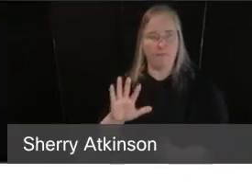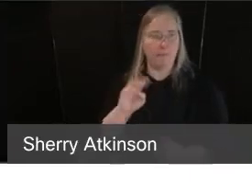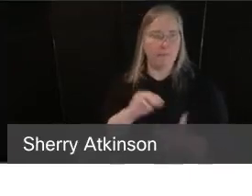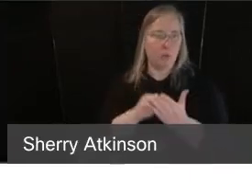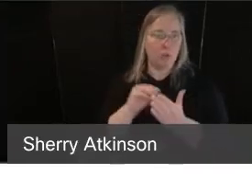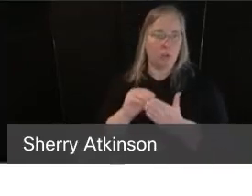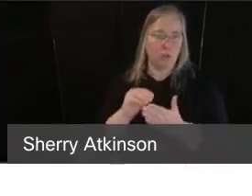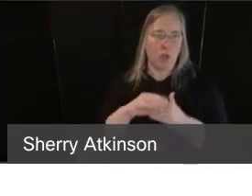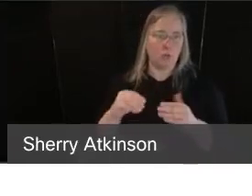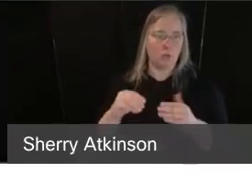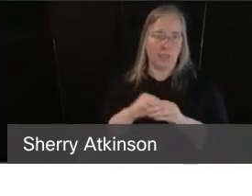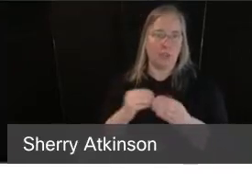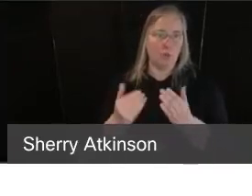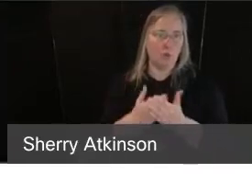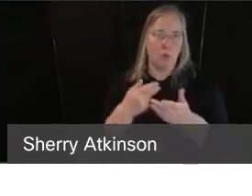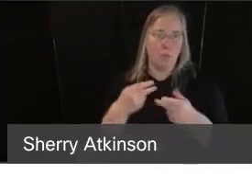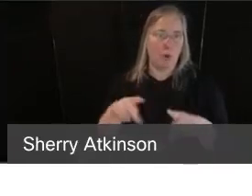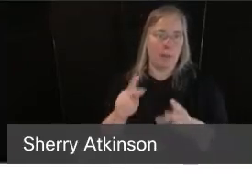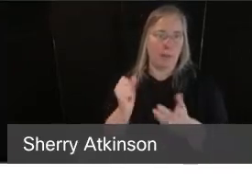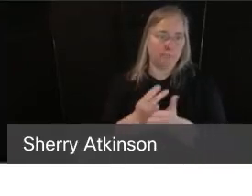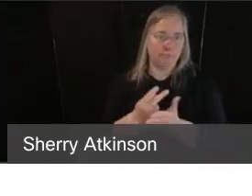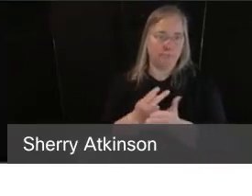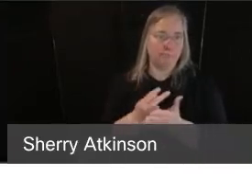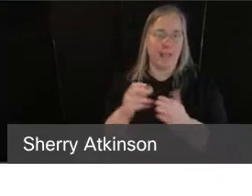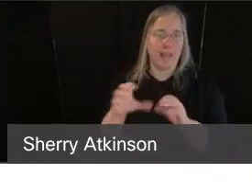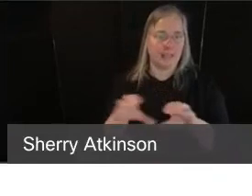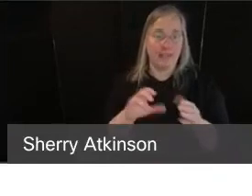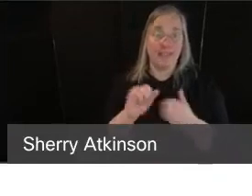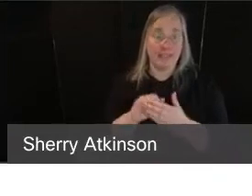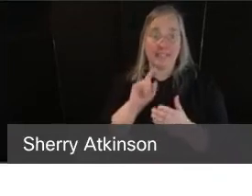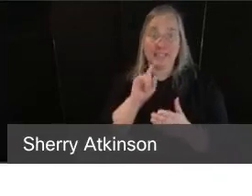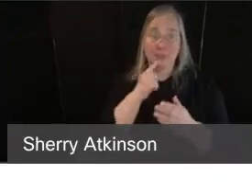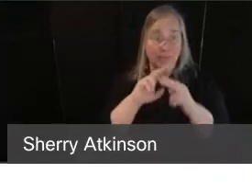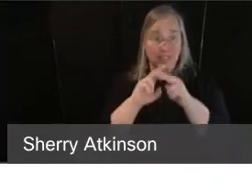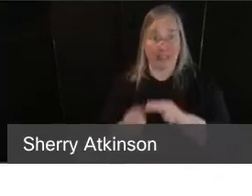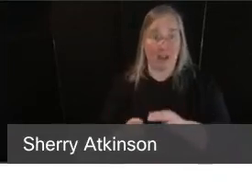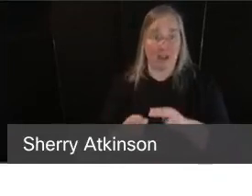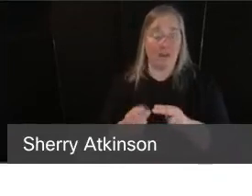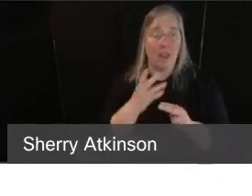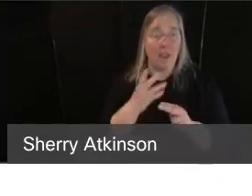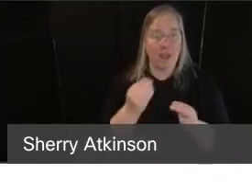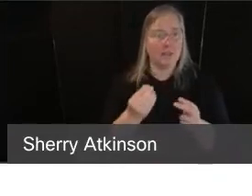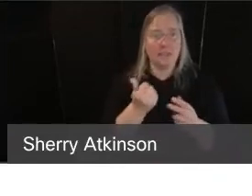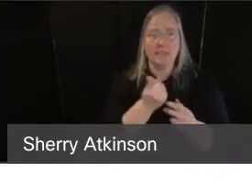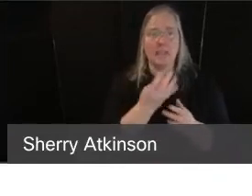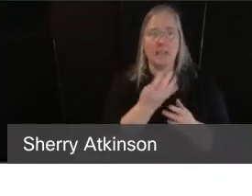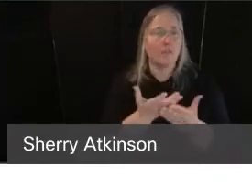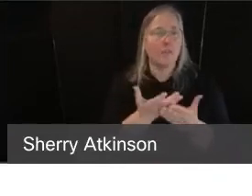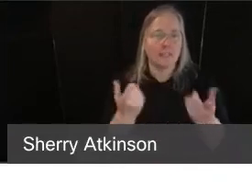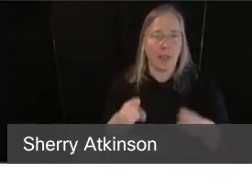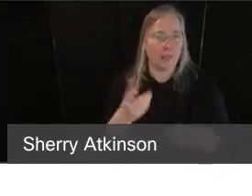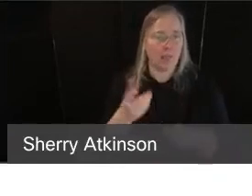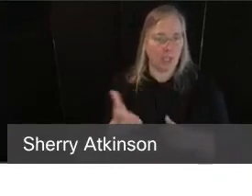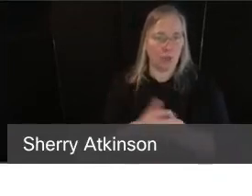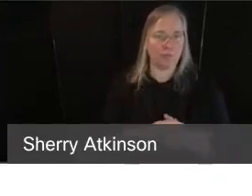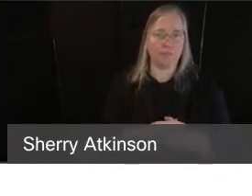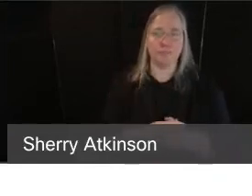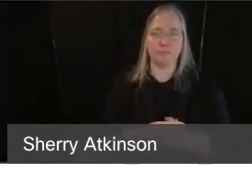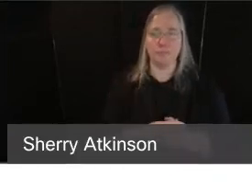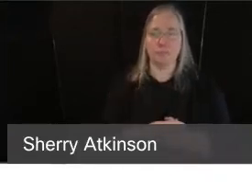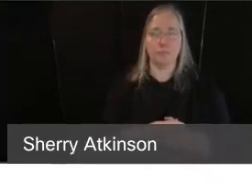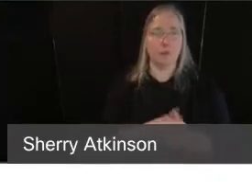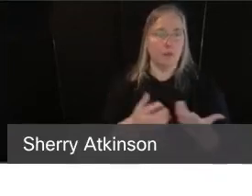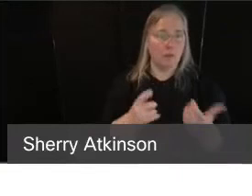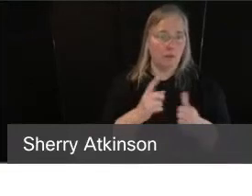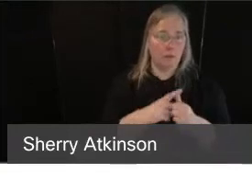new permitting activities, which is a precipitous decline. And again, there's a number of things going on here. The county is